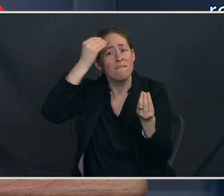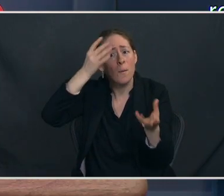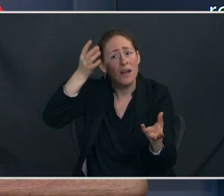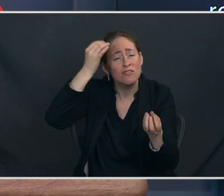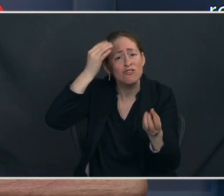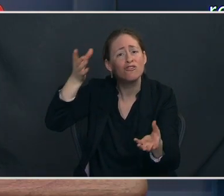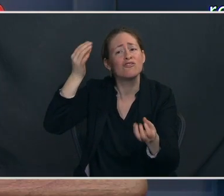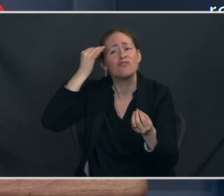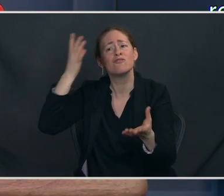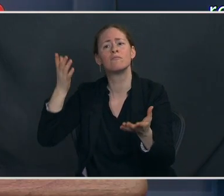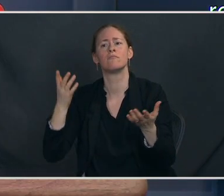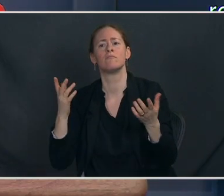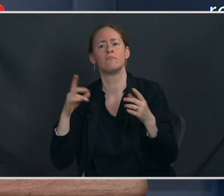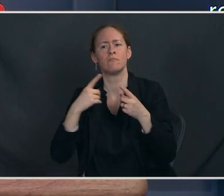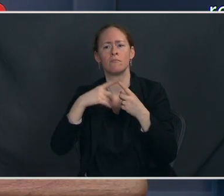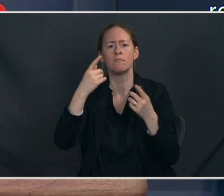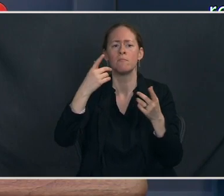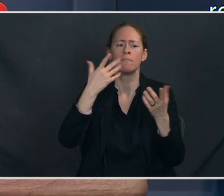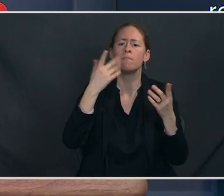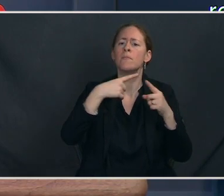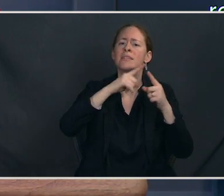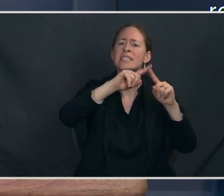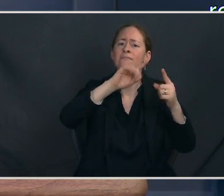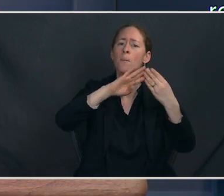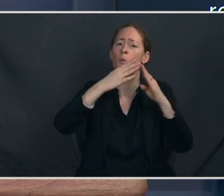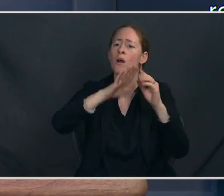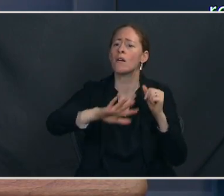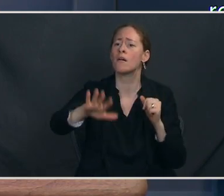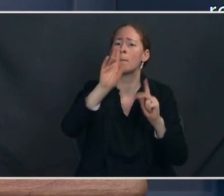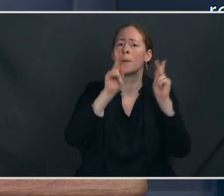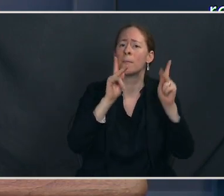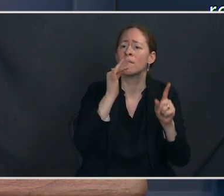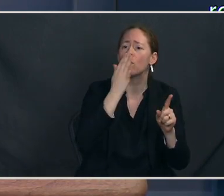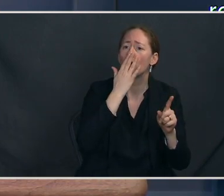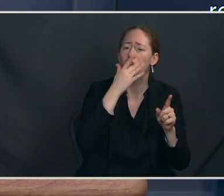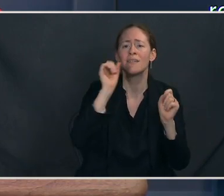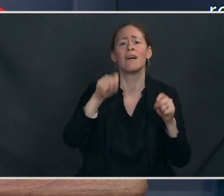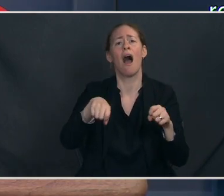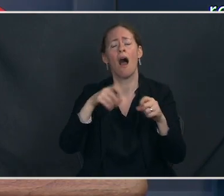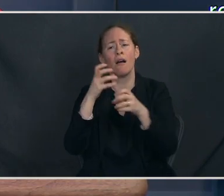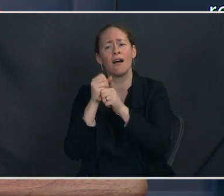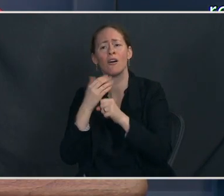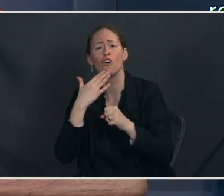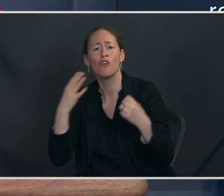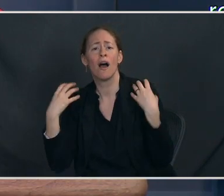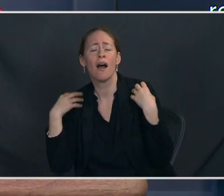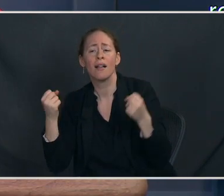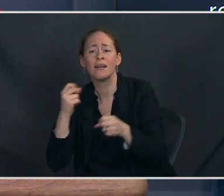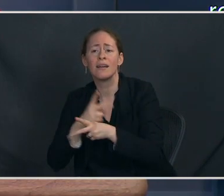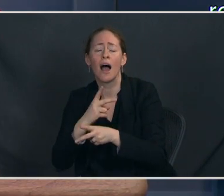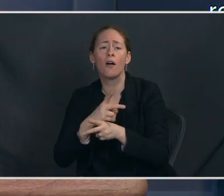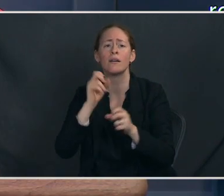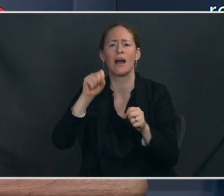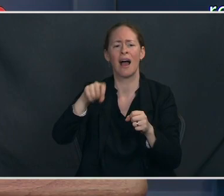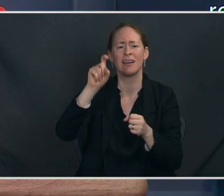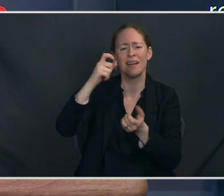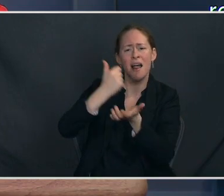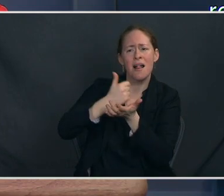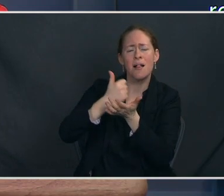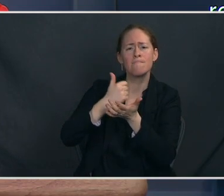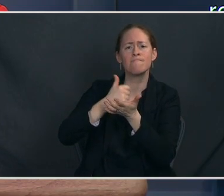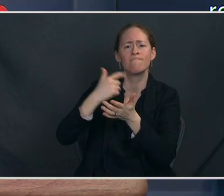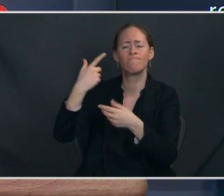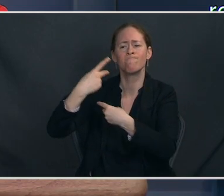how communities of color could gain access to healthcare and treatments. And certainly the actions taken by the